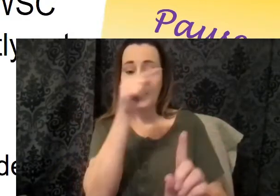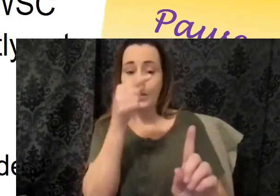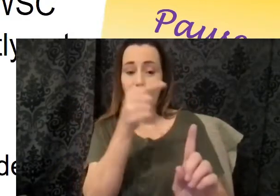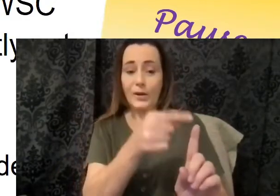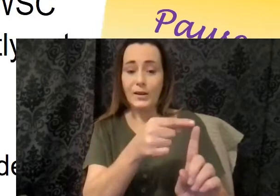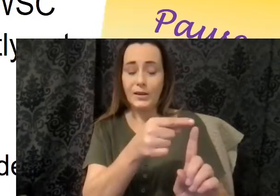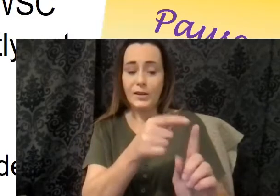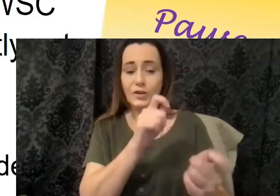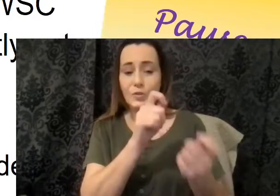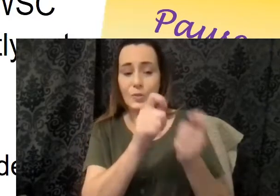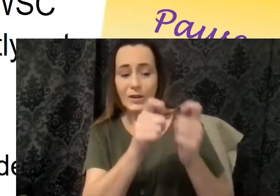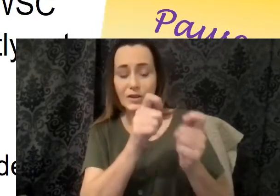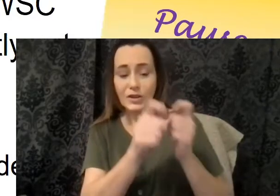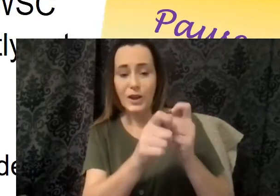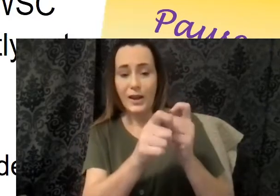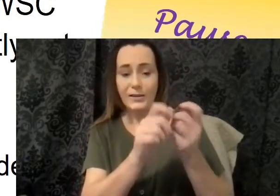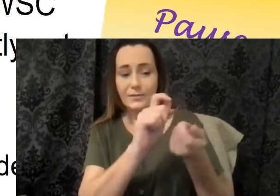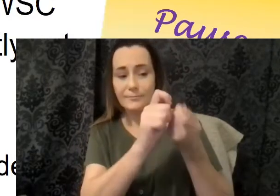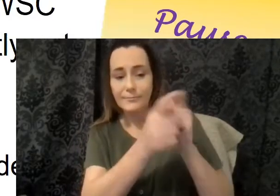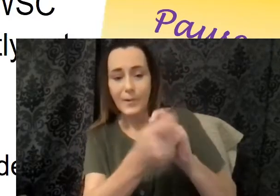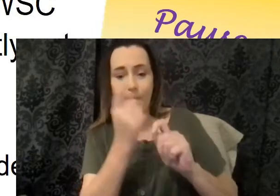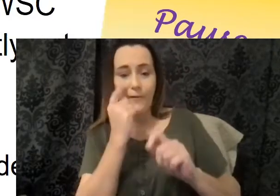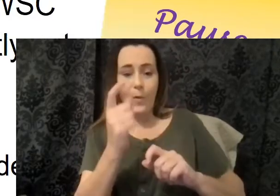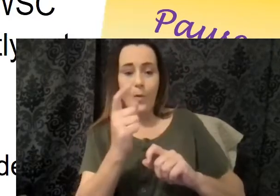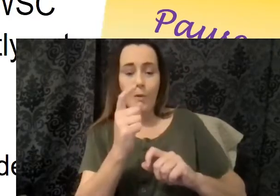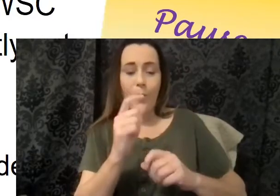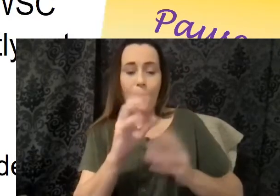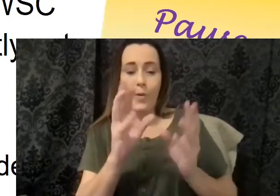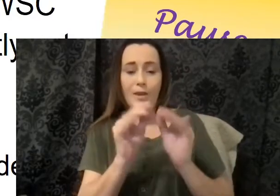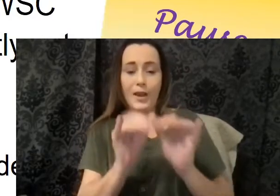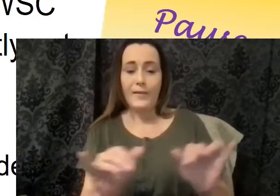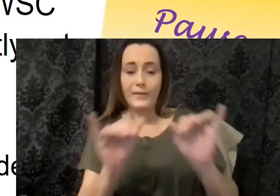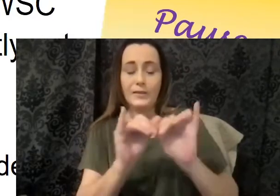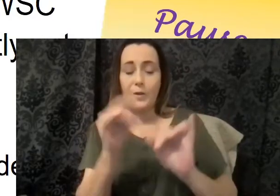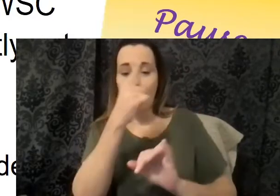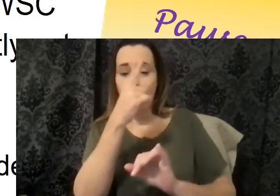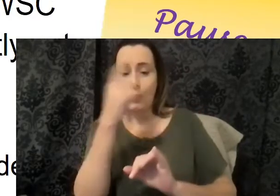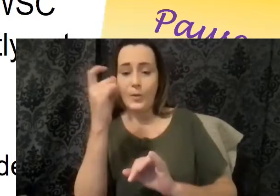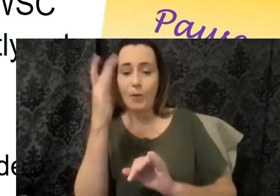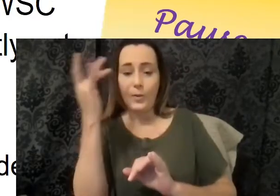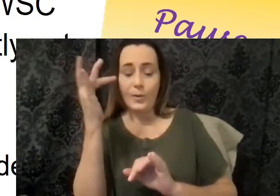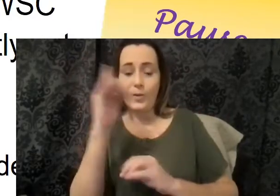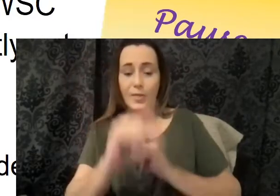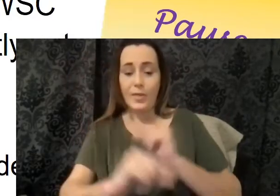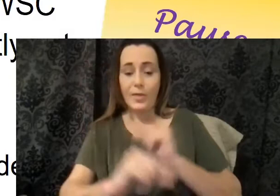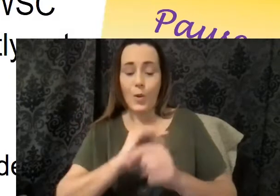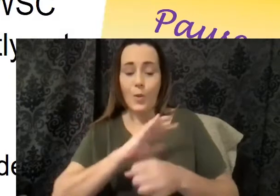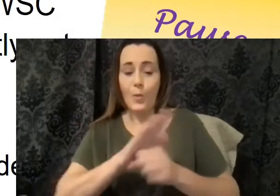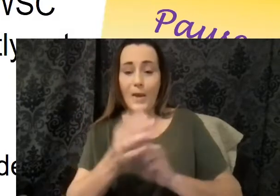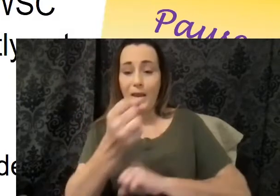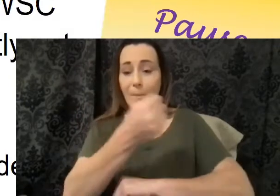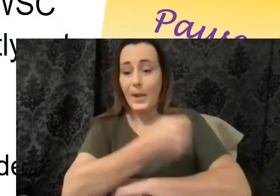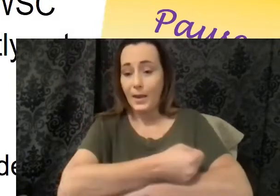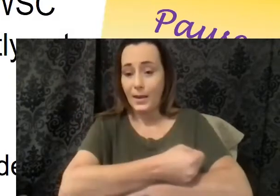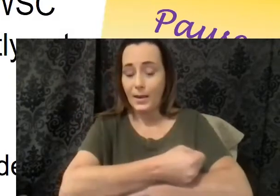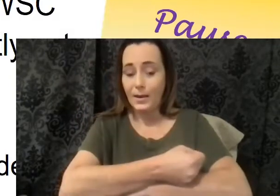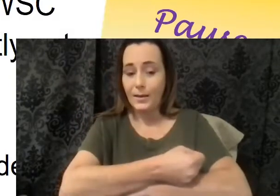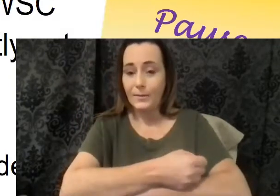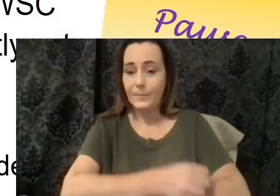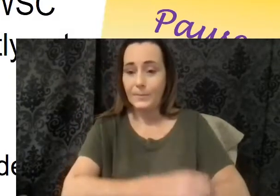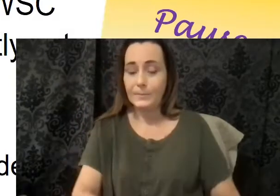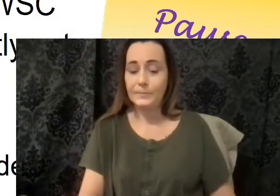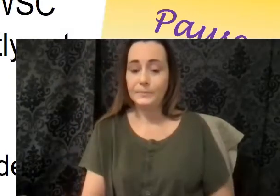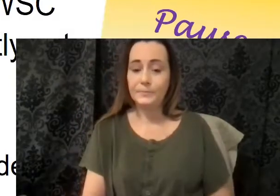to adjust for the change in conference cycle due to the global pandemic, and here as